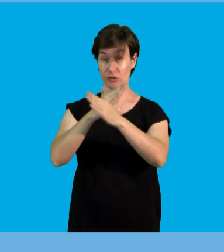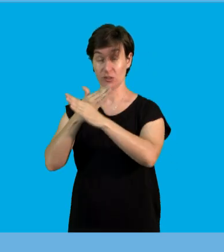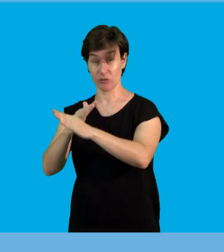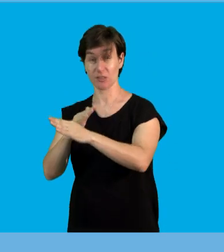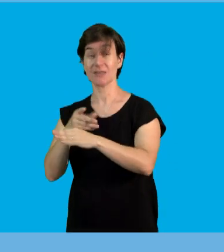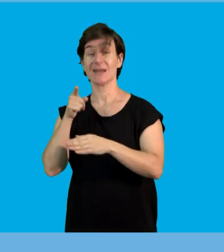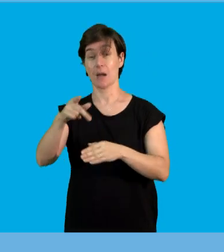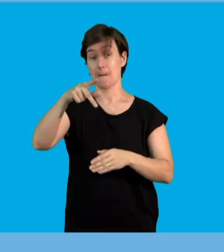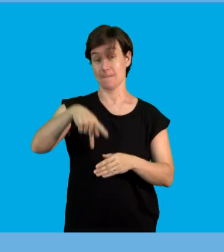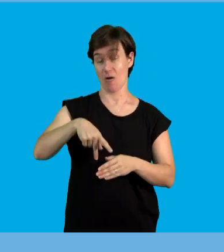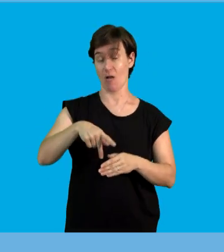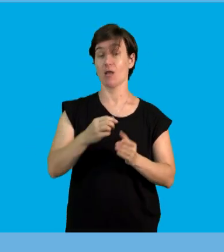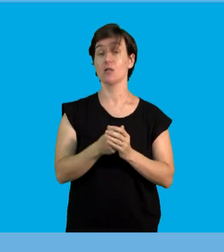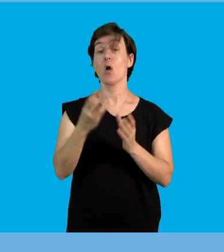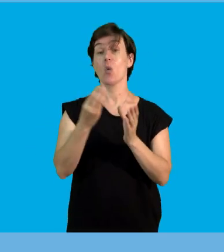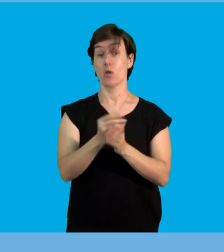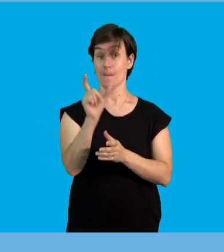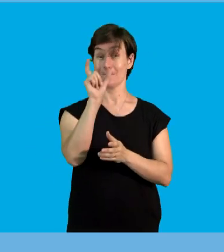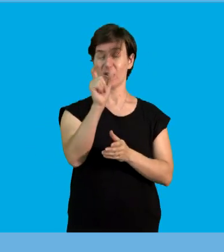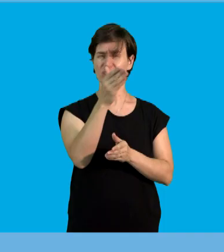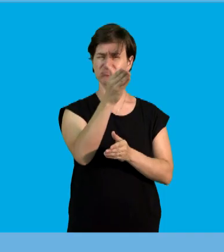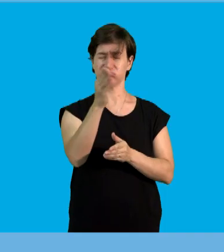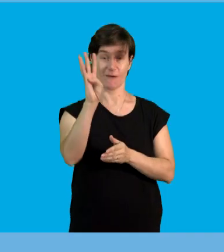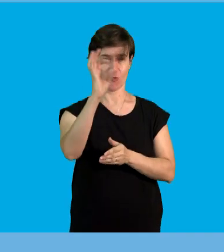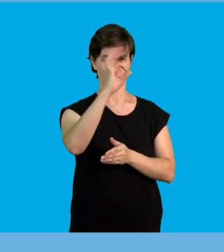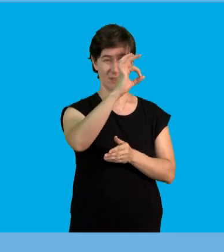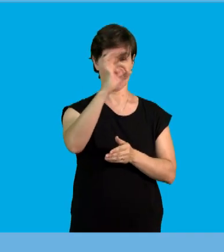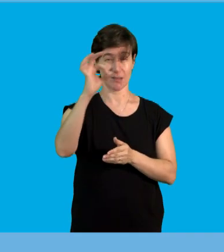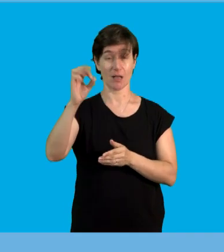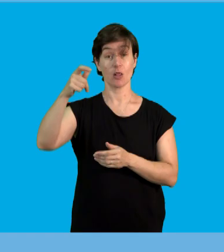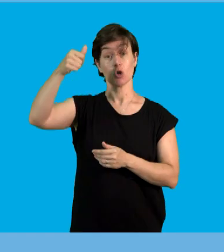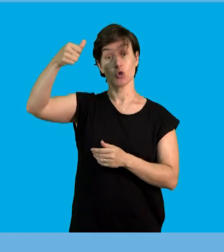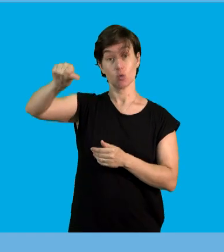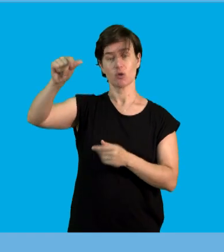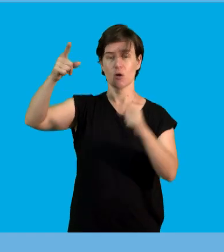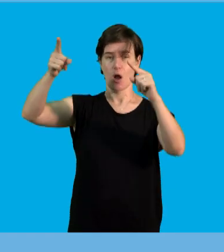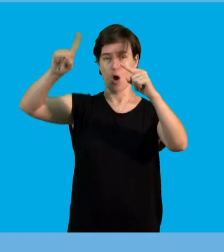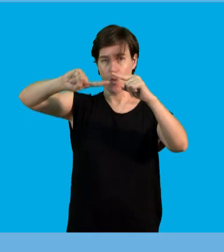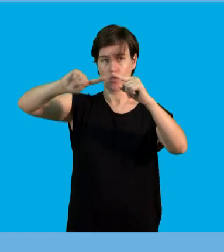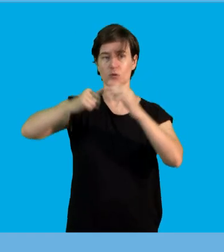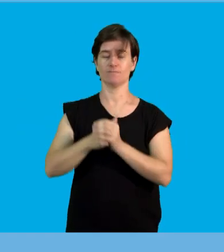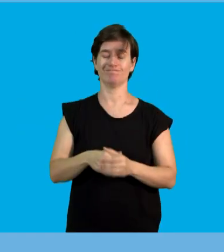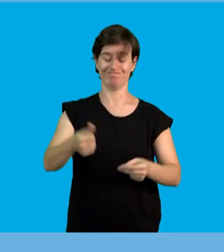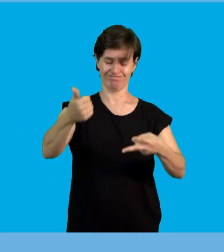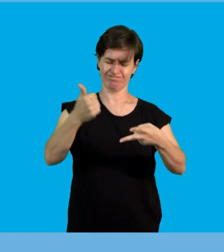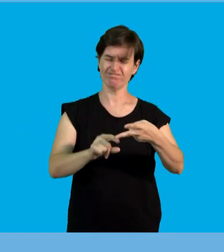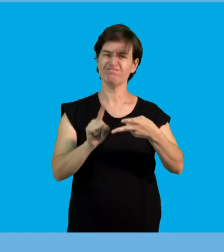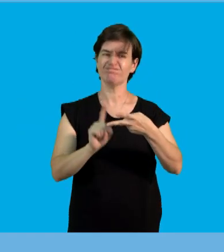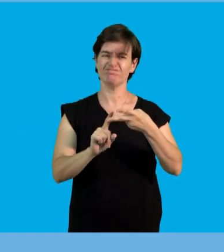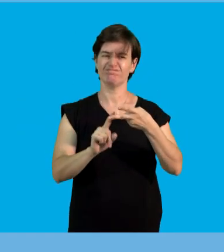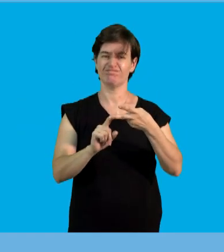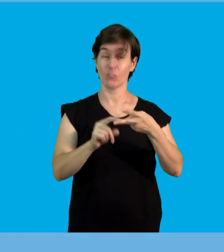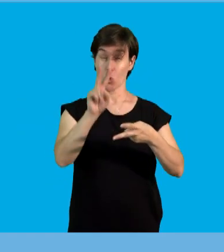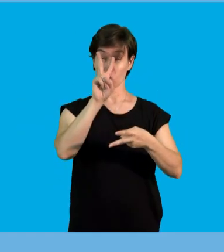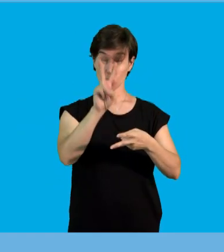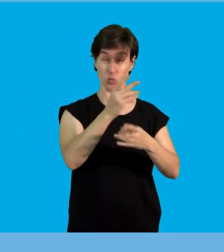resistors connected in parallel with a battery consisting of four cells and a closed switch. And diagram two must have